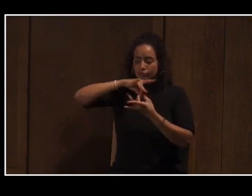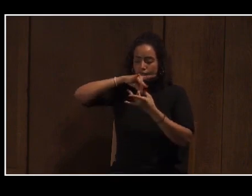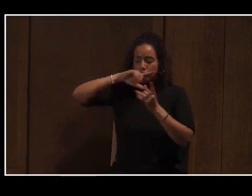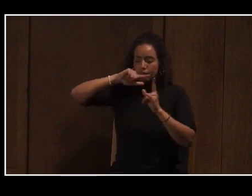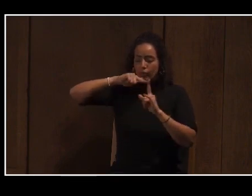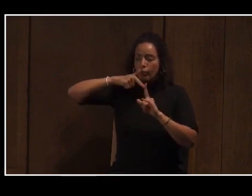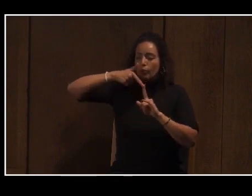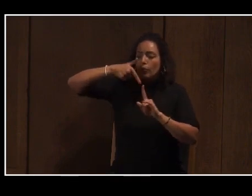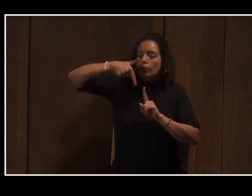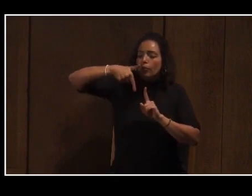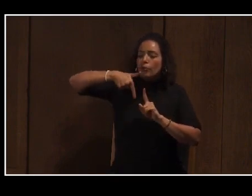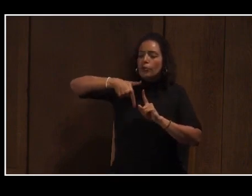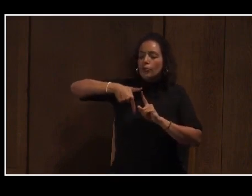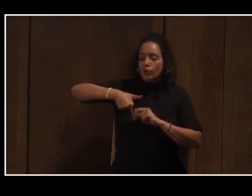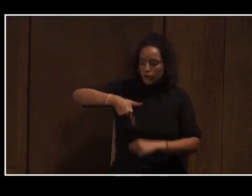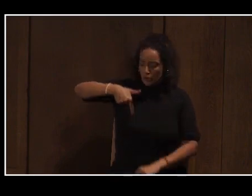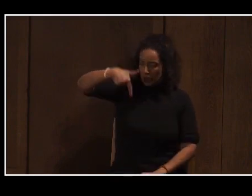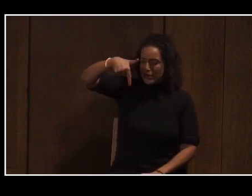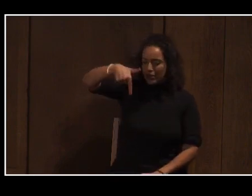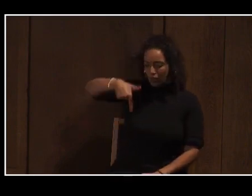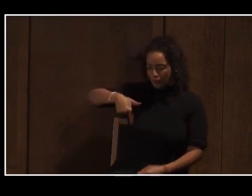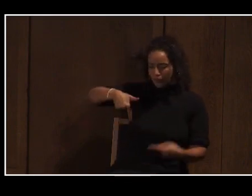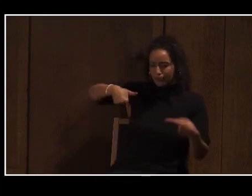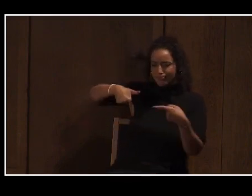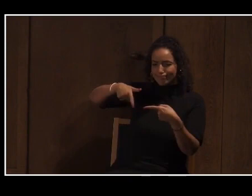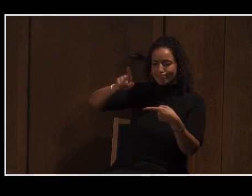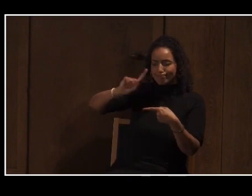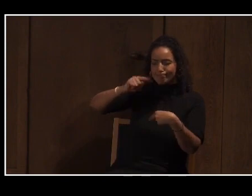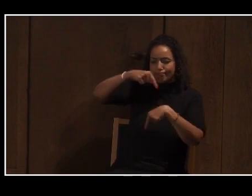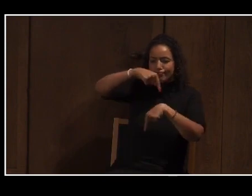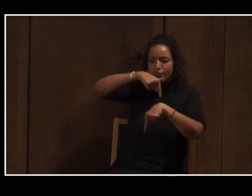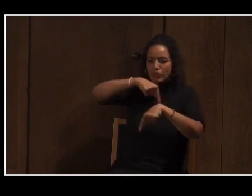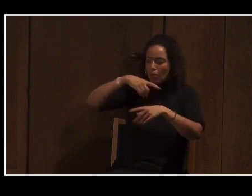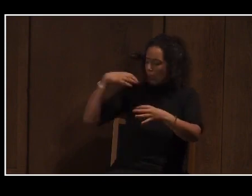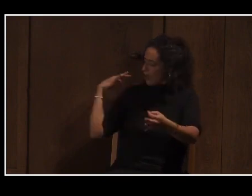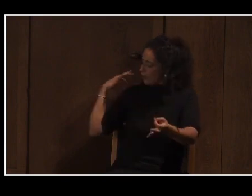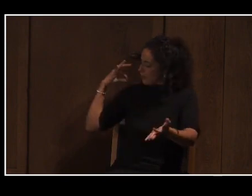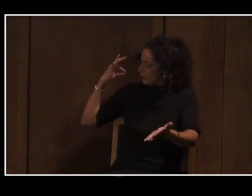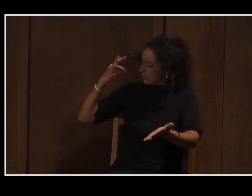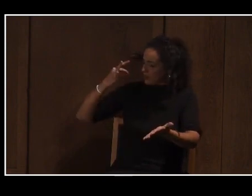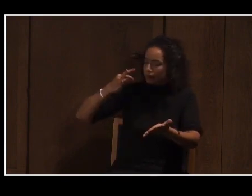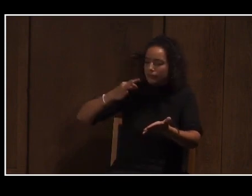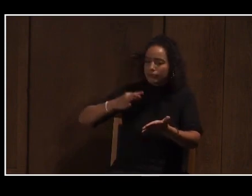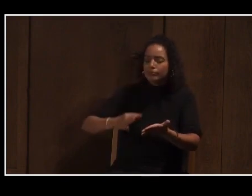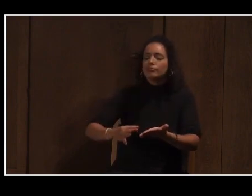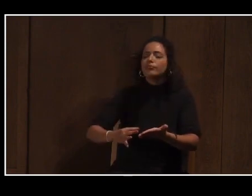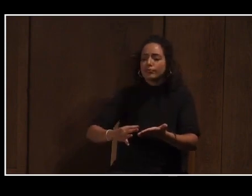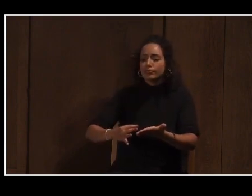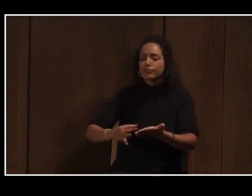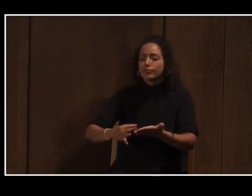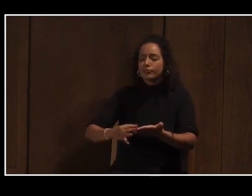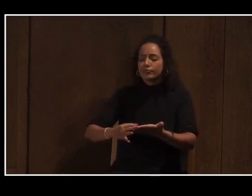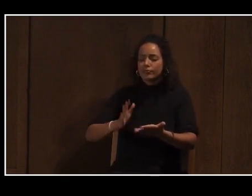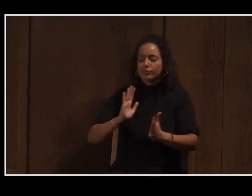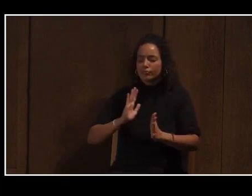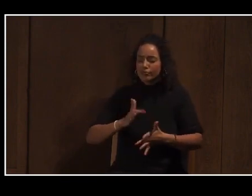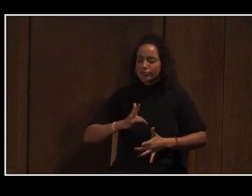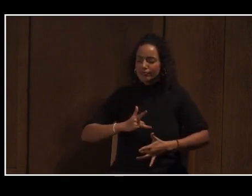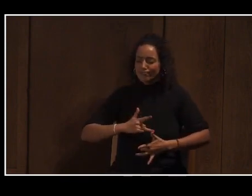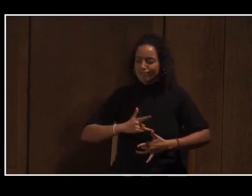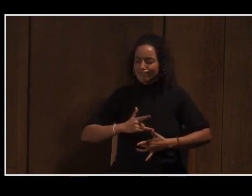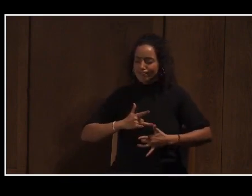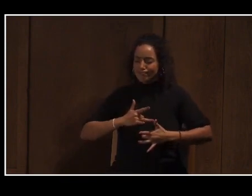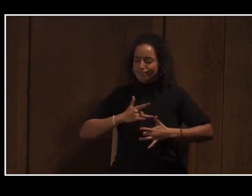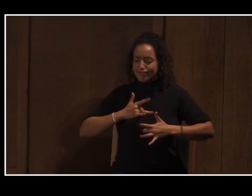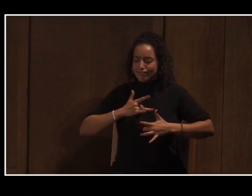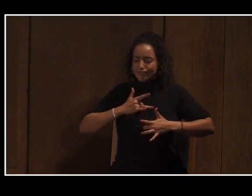the depth of time, of who we've got at our backs. I want you to really feel and